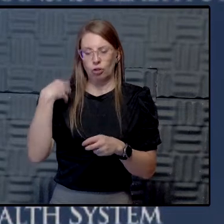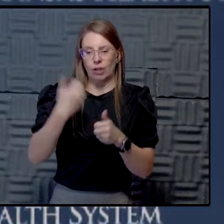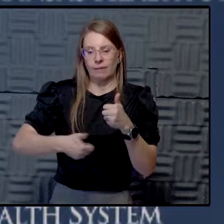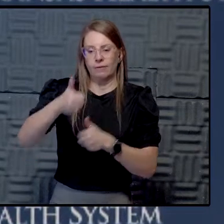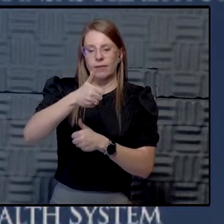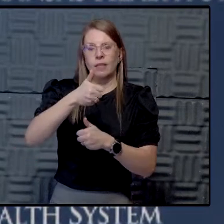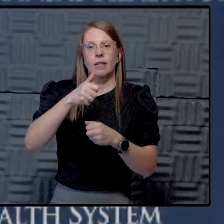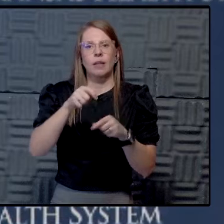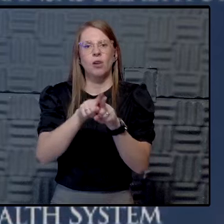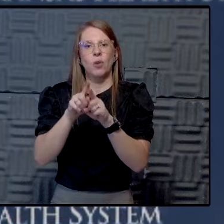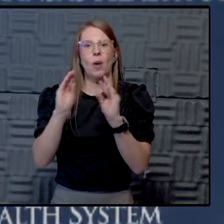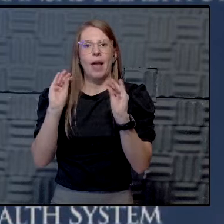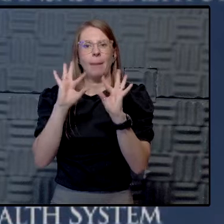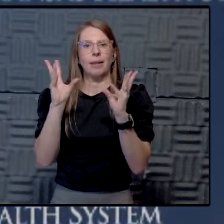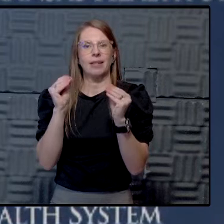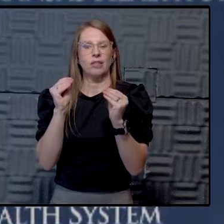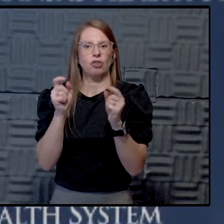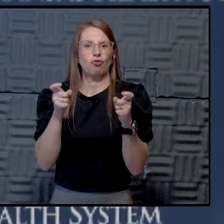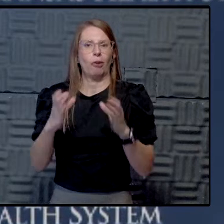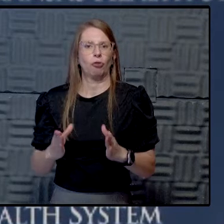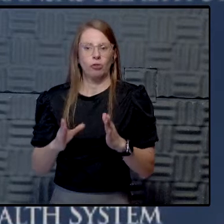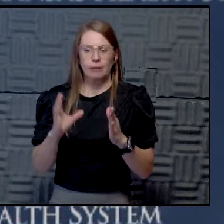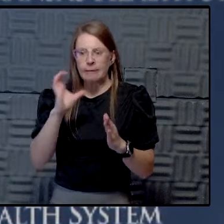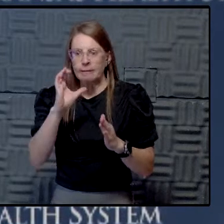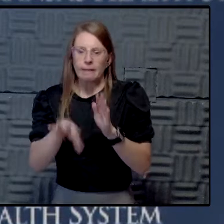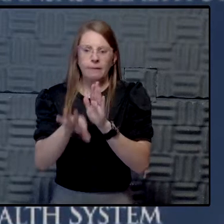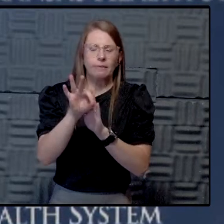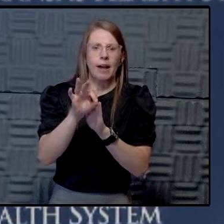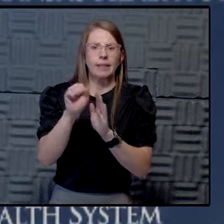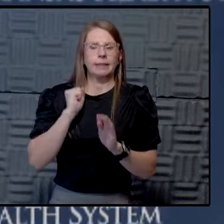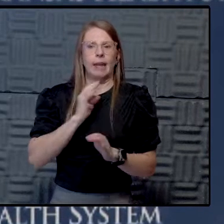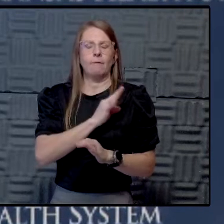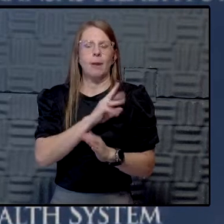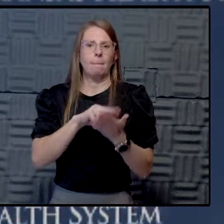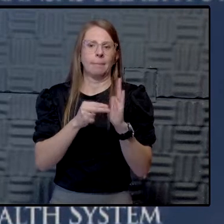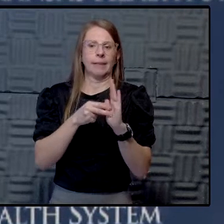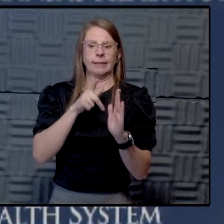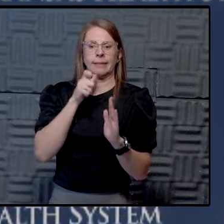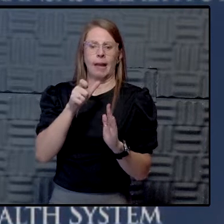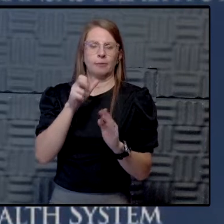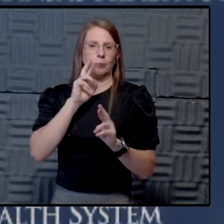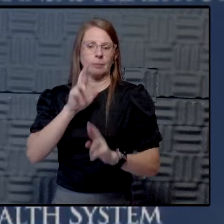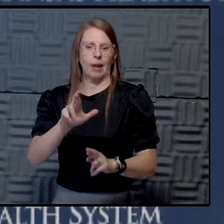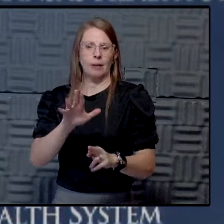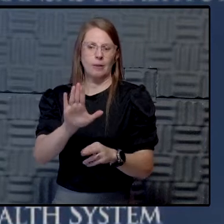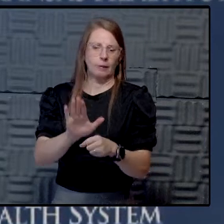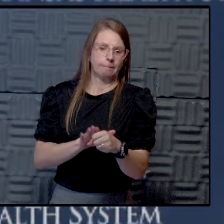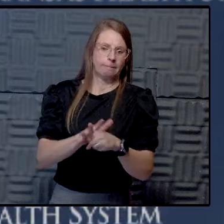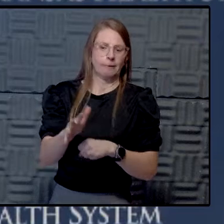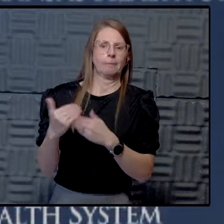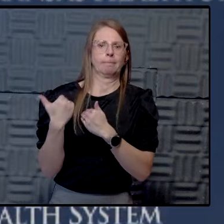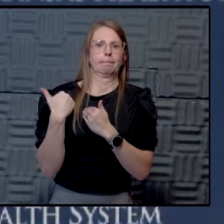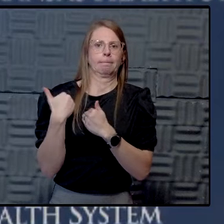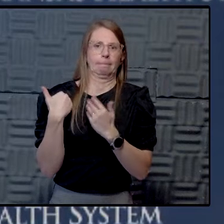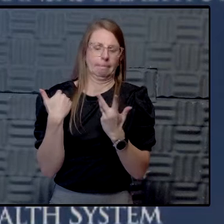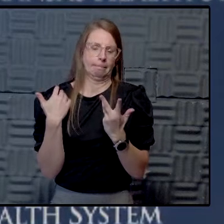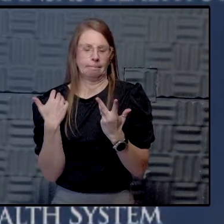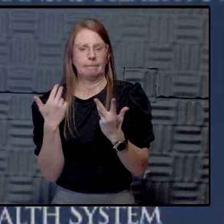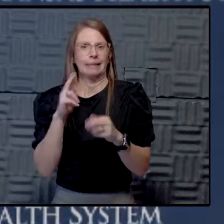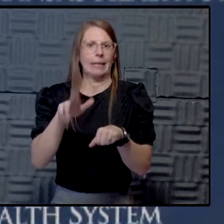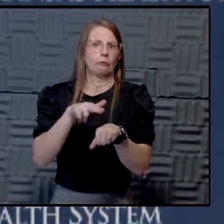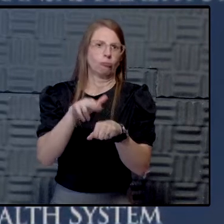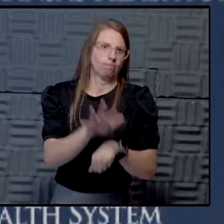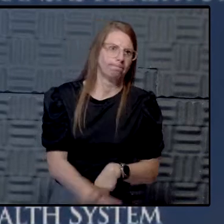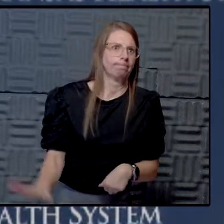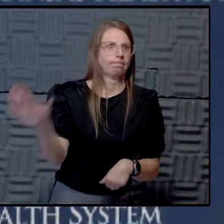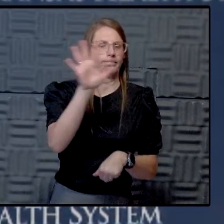directors to find staff. It is a underappreciated, underrecognized job, and there's a very